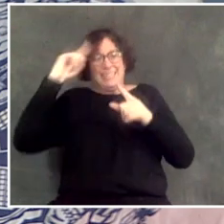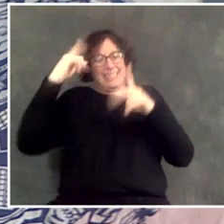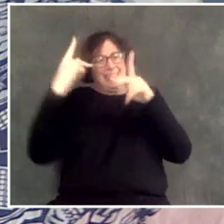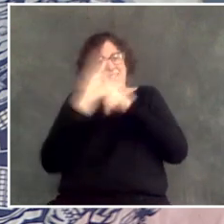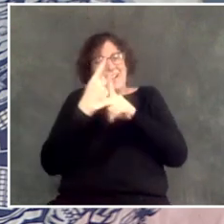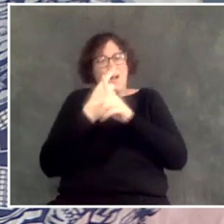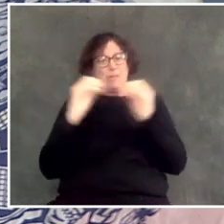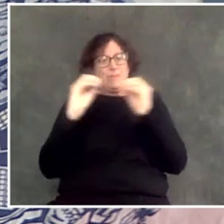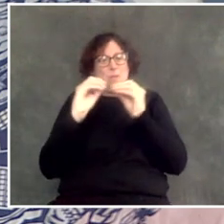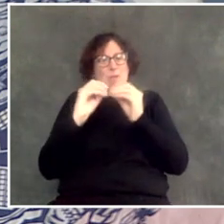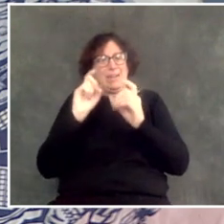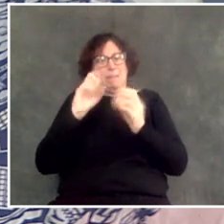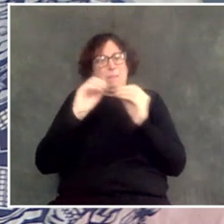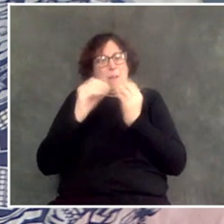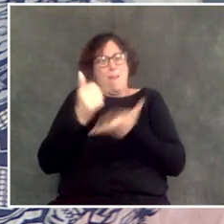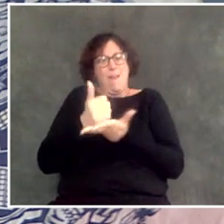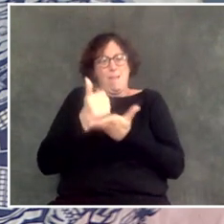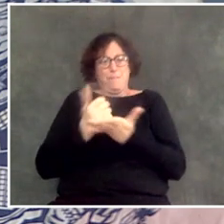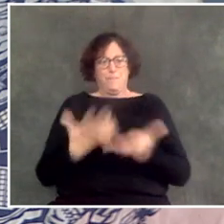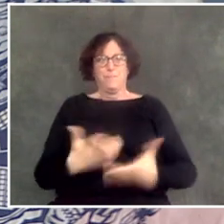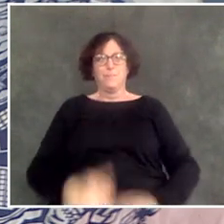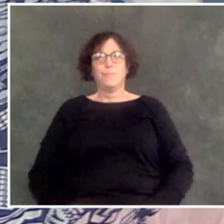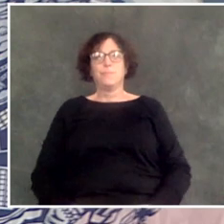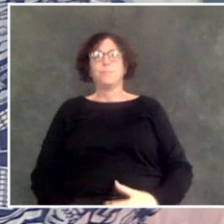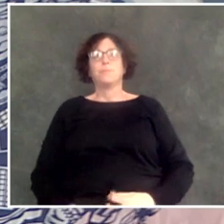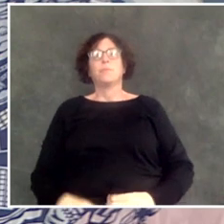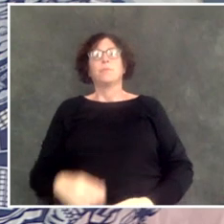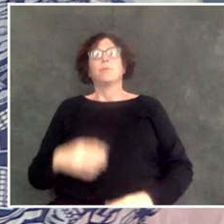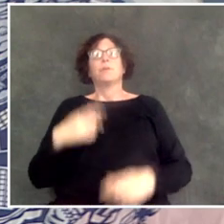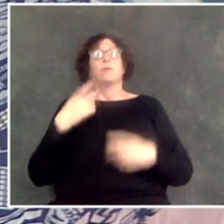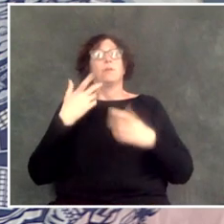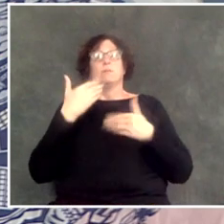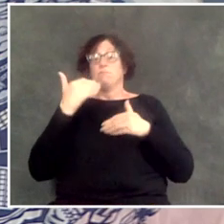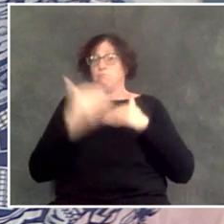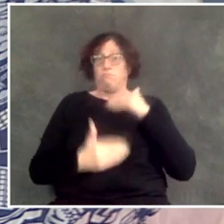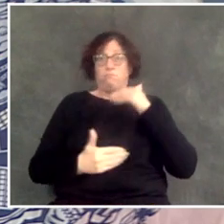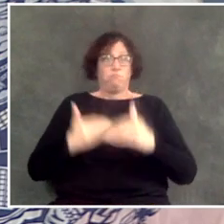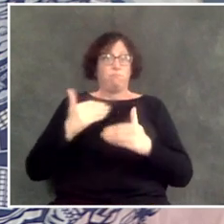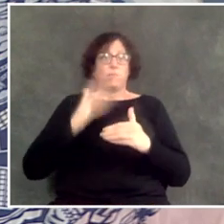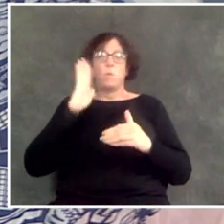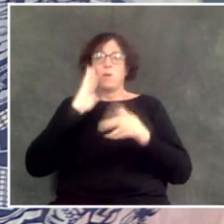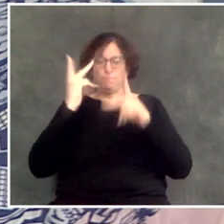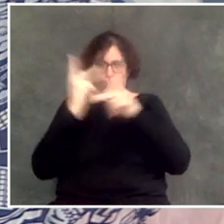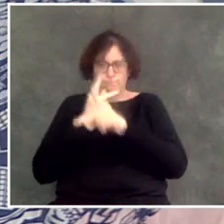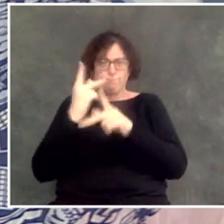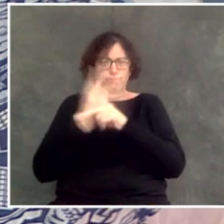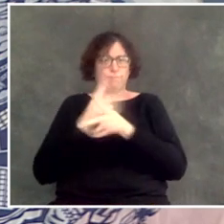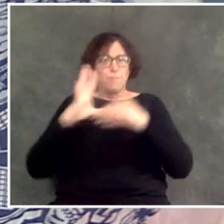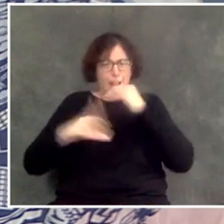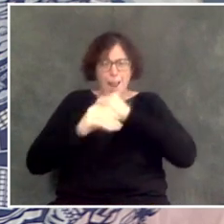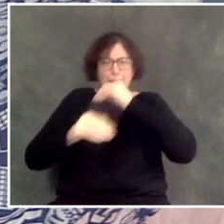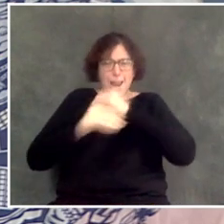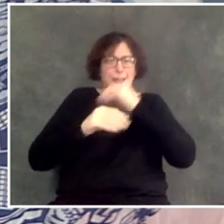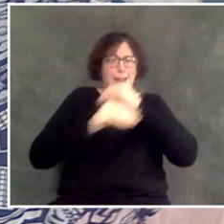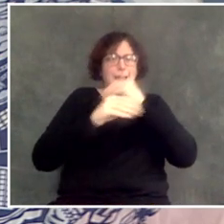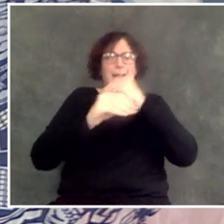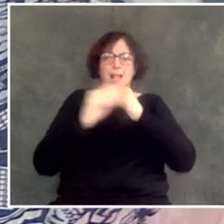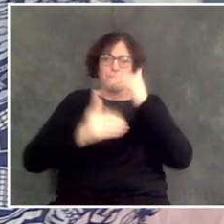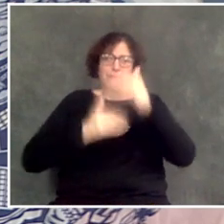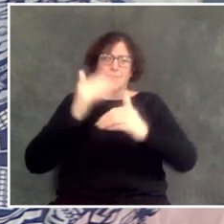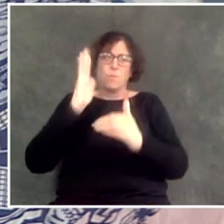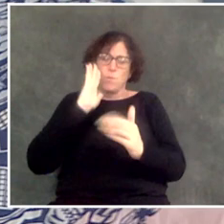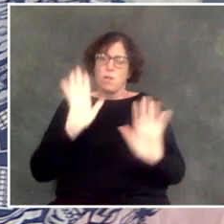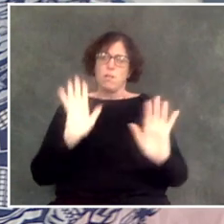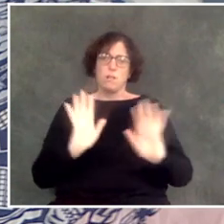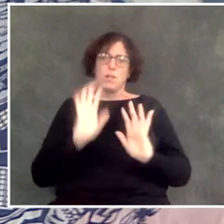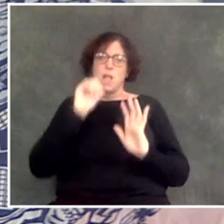week. And as you add more and more healthcare workers, you'll need more and more protective equipment. Look, I want to believe, Yoav, that time